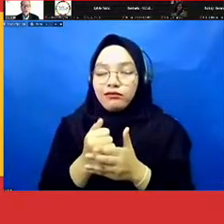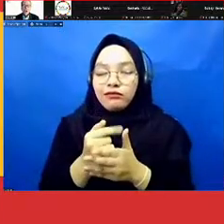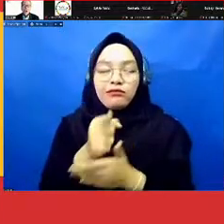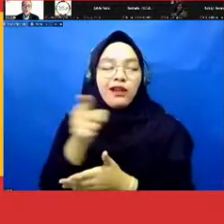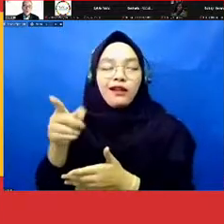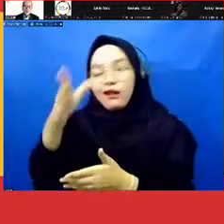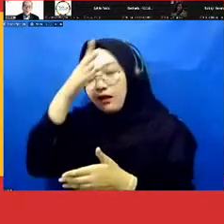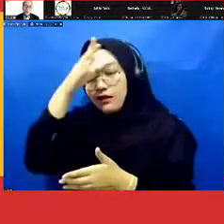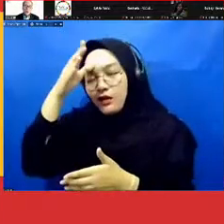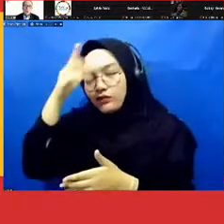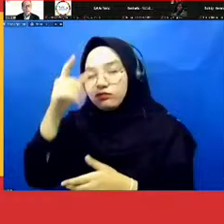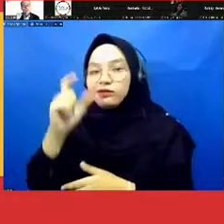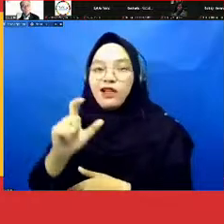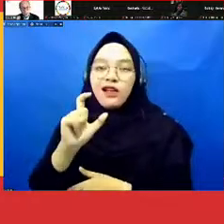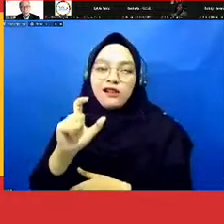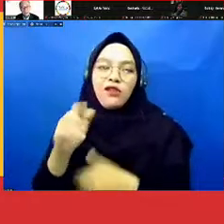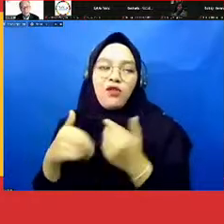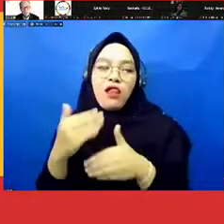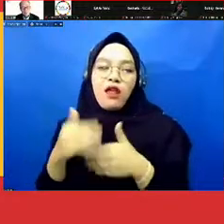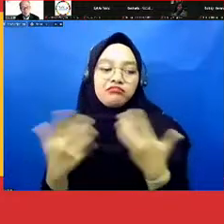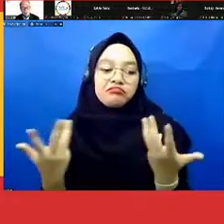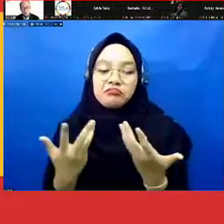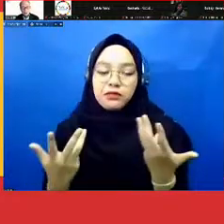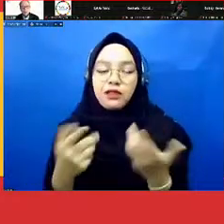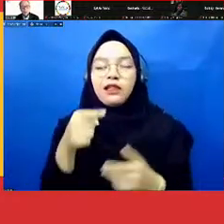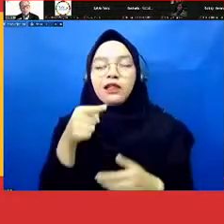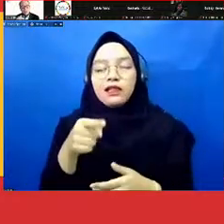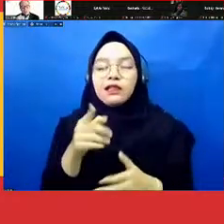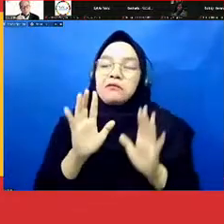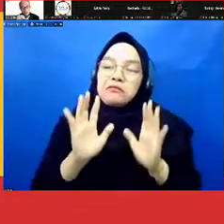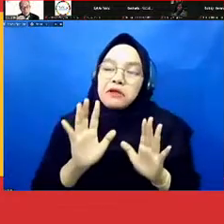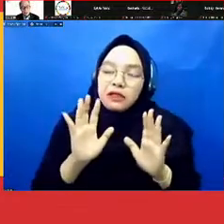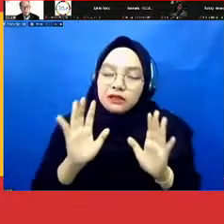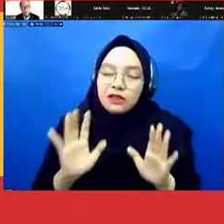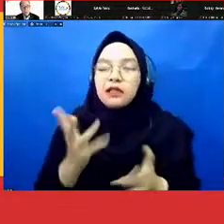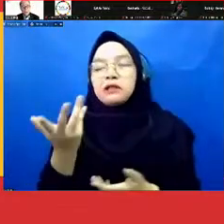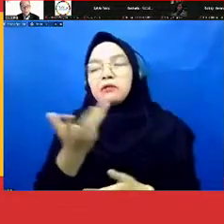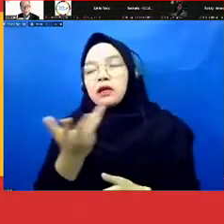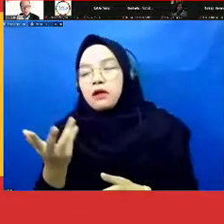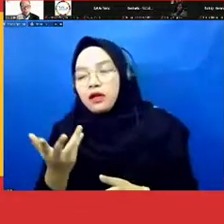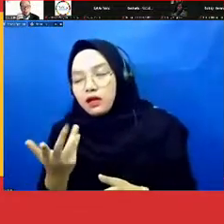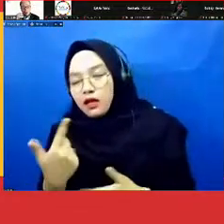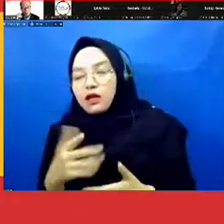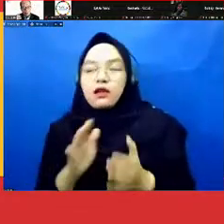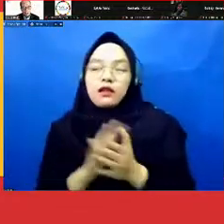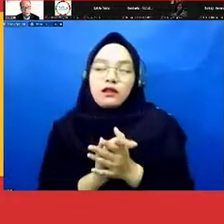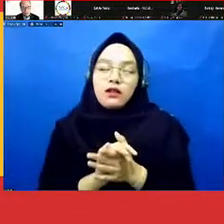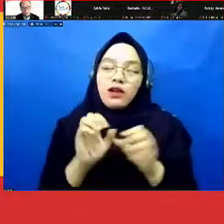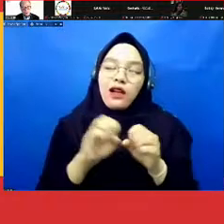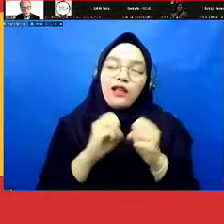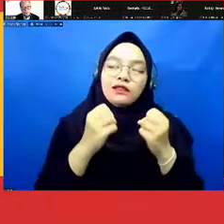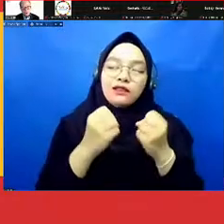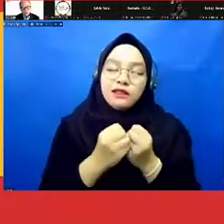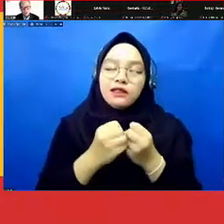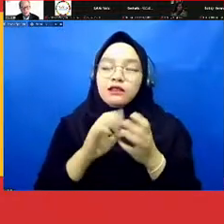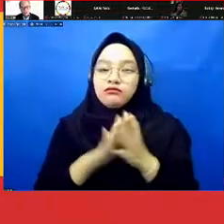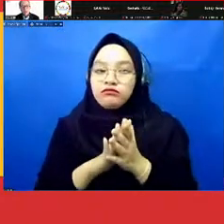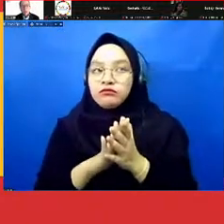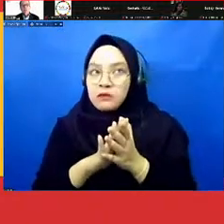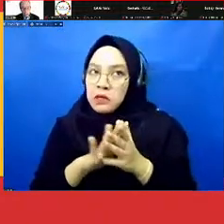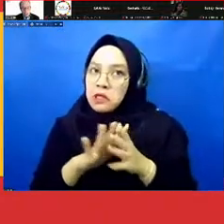We used to be good at fighting. We just facing the local government